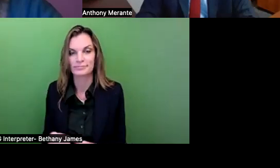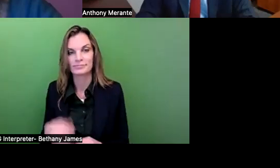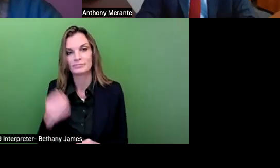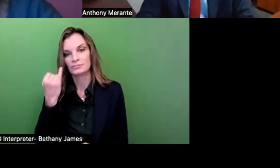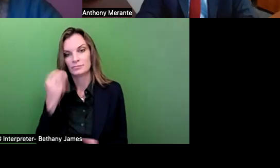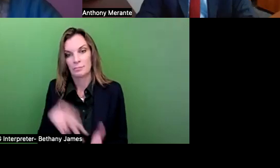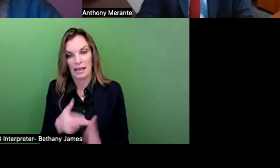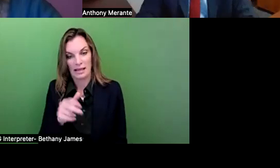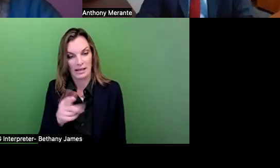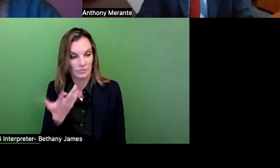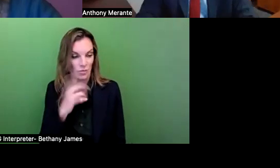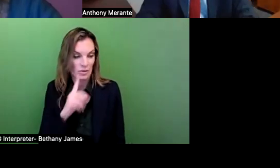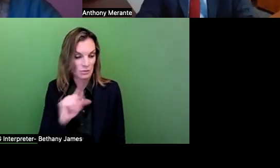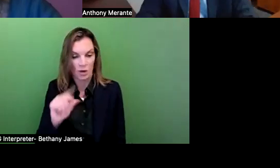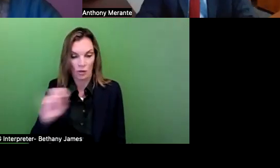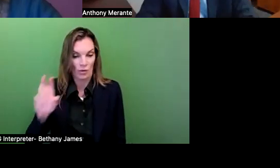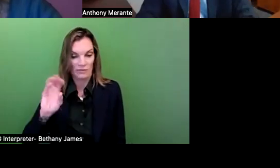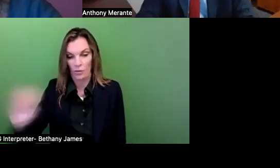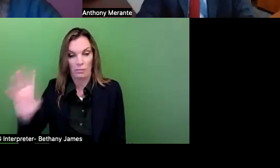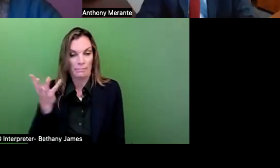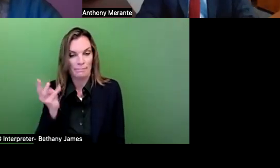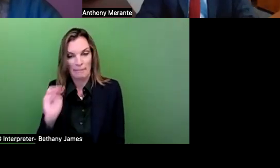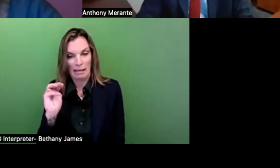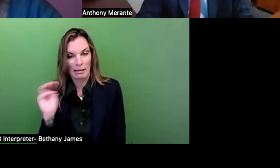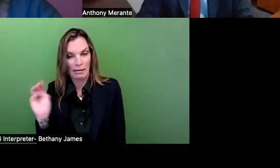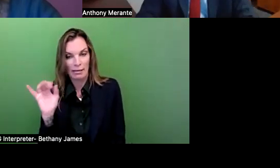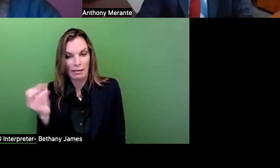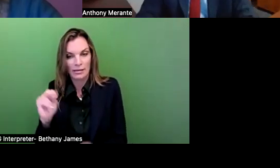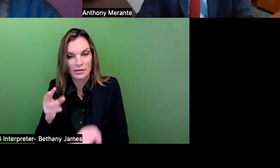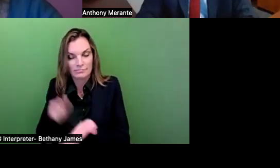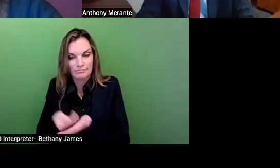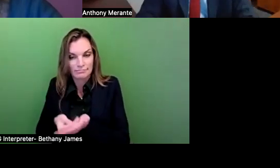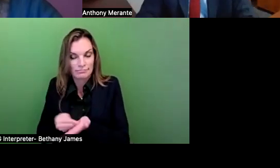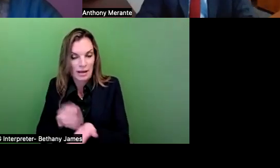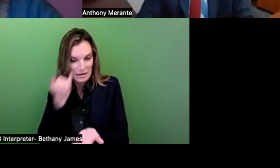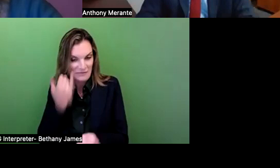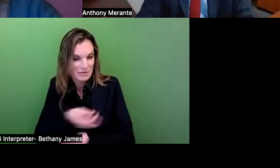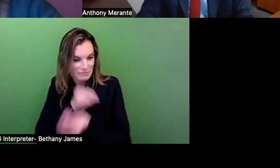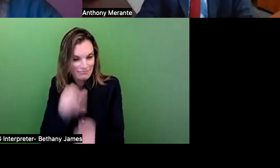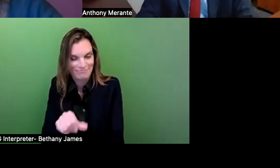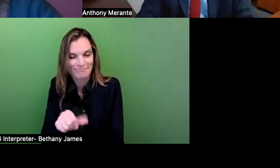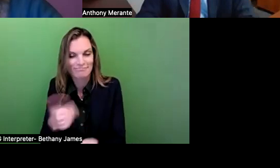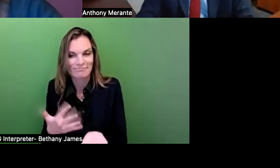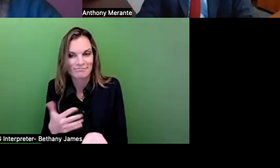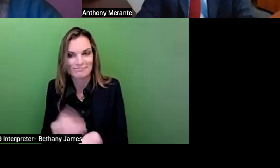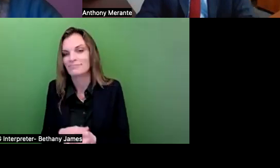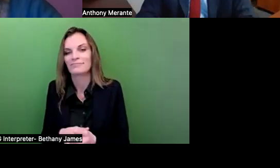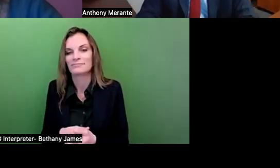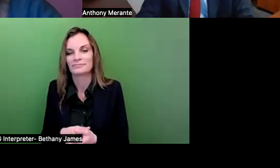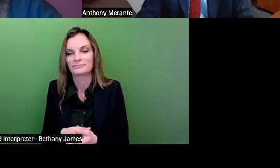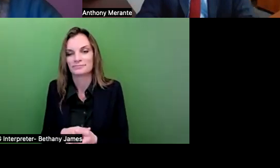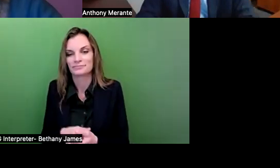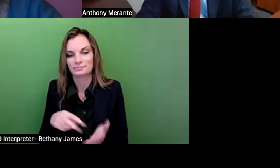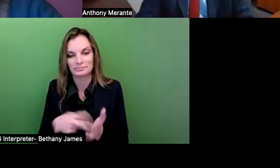tens of millions of dollars, what you would need to do to widen that street. And in areas where it's old Yonkers, where you would have torn